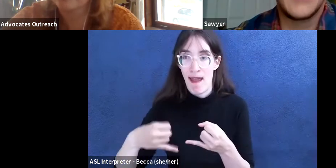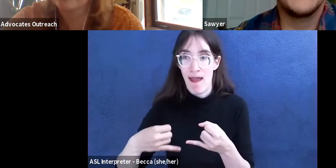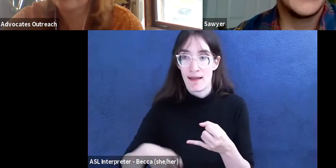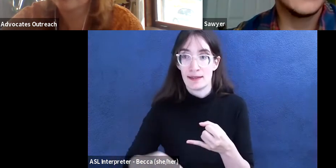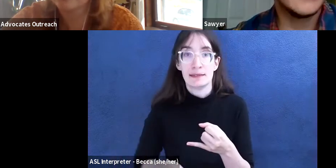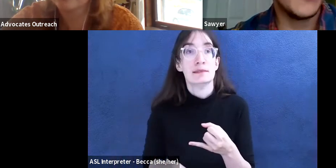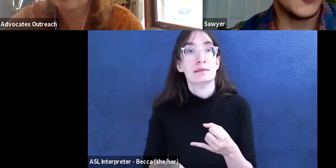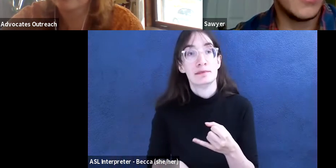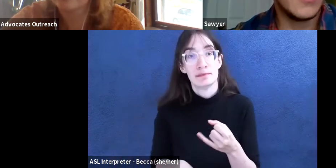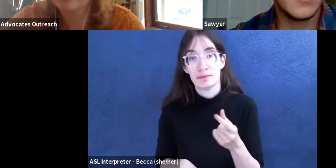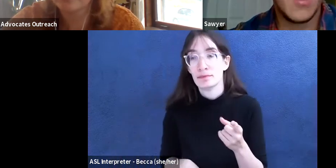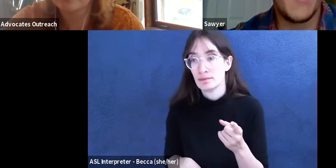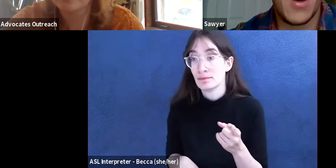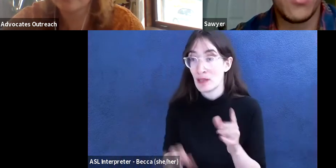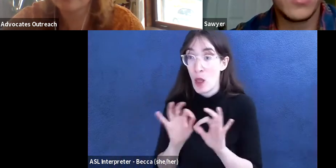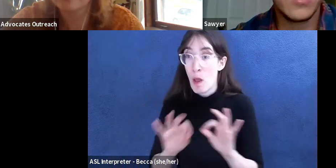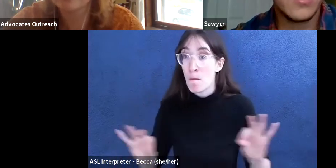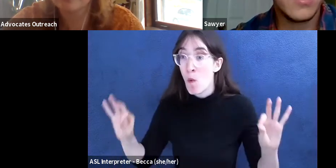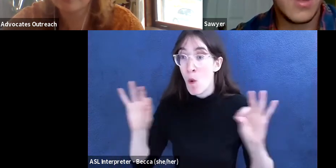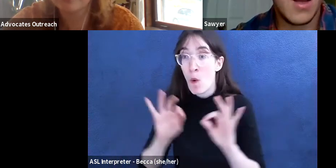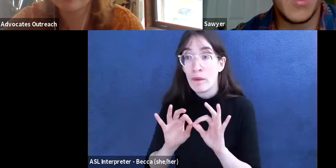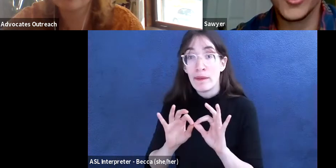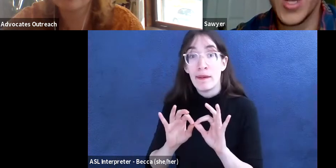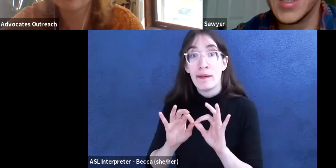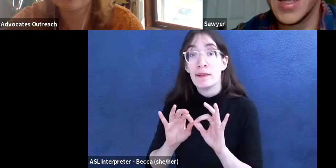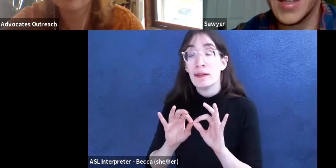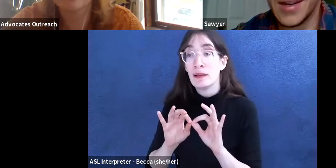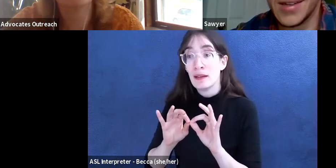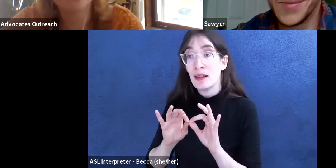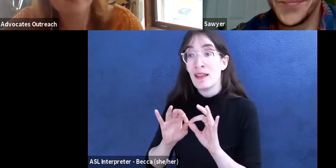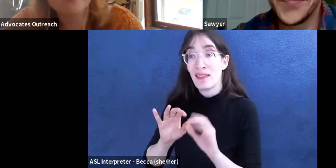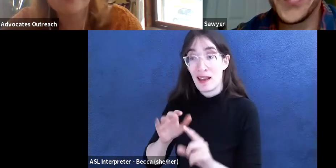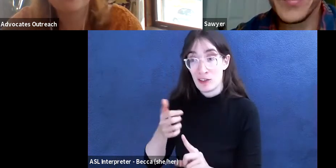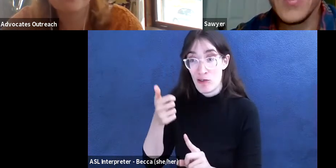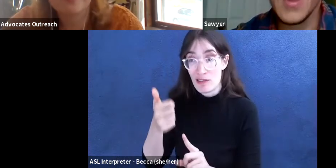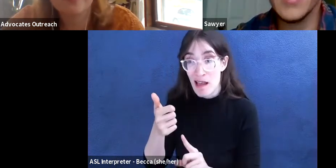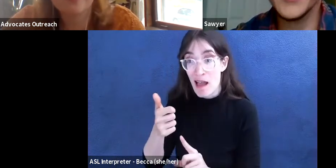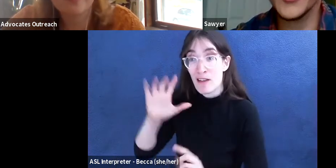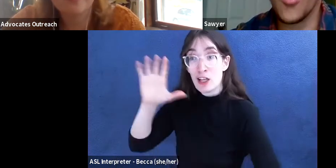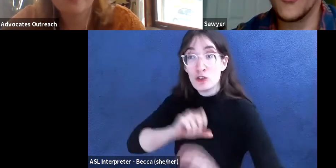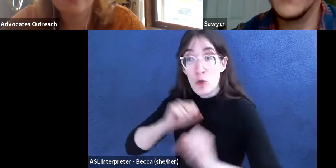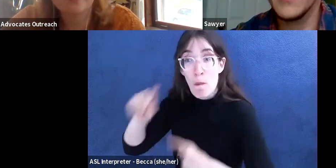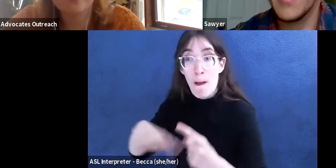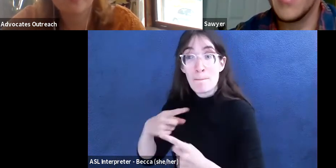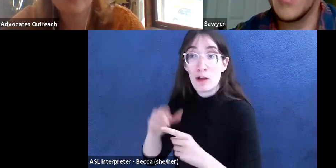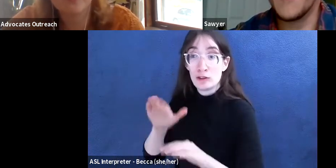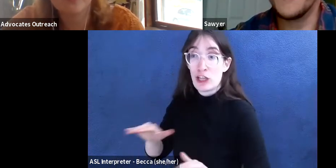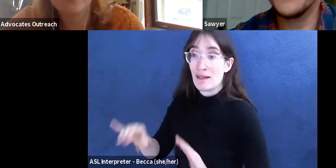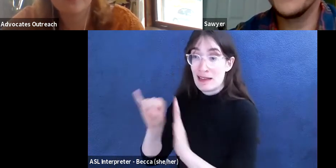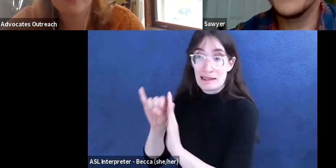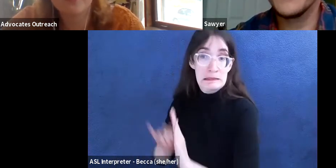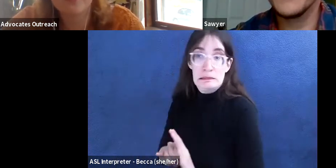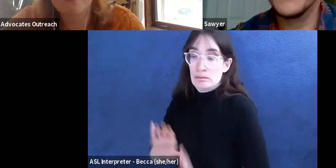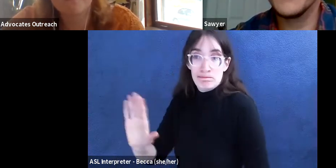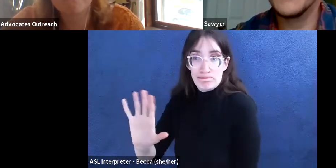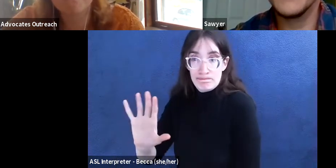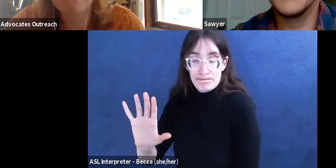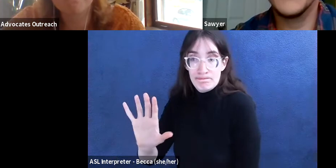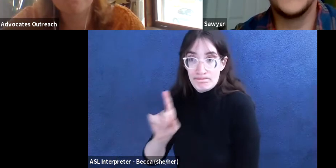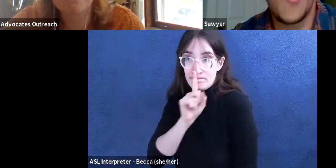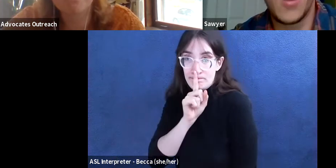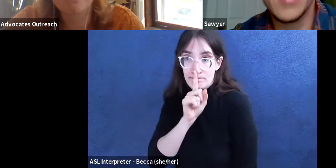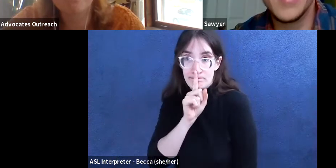So yeah, just looking for opportunities to like weave it into the show you're watching or the book